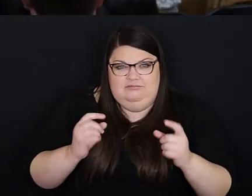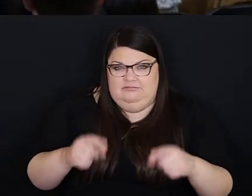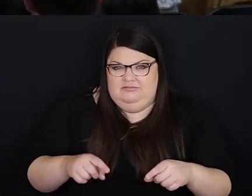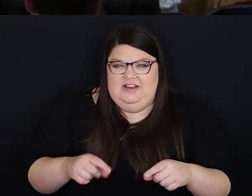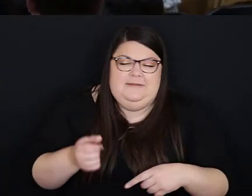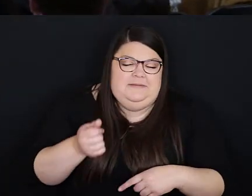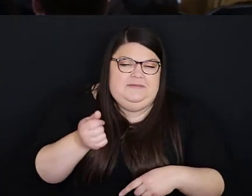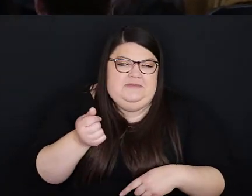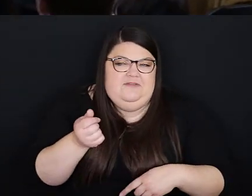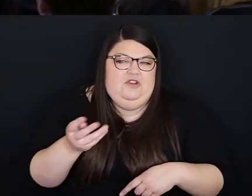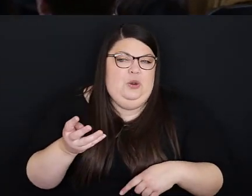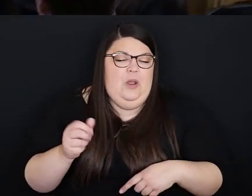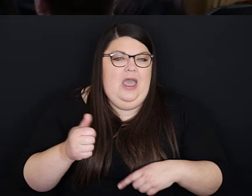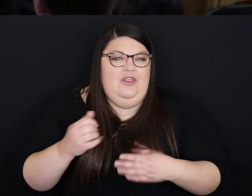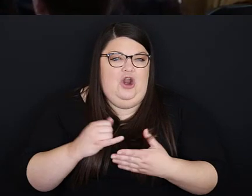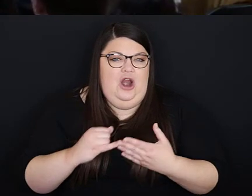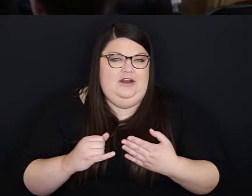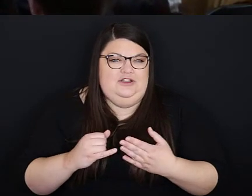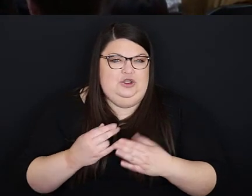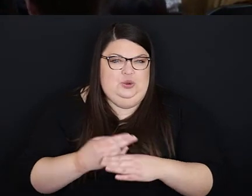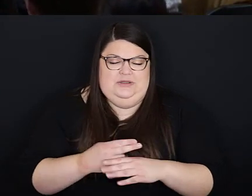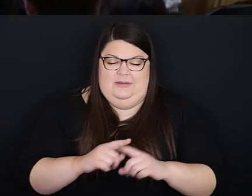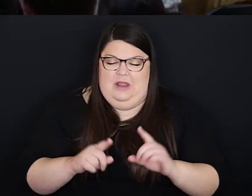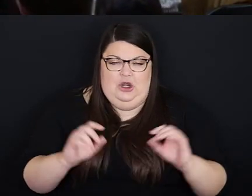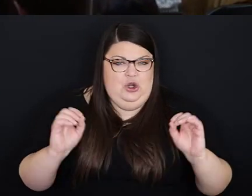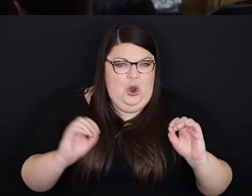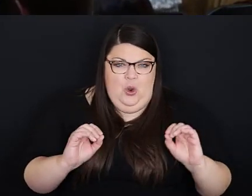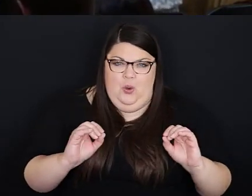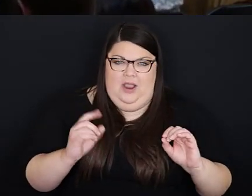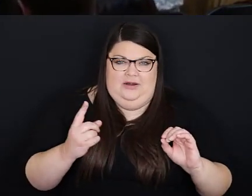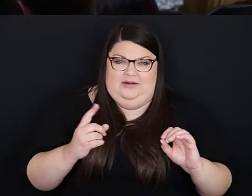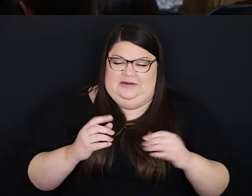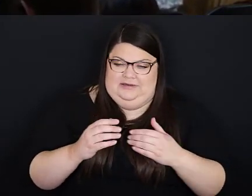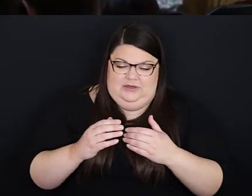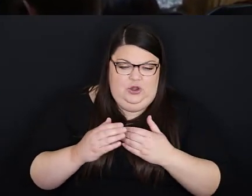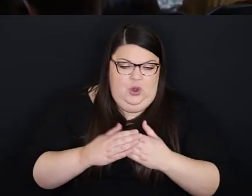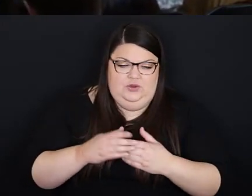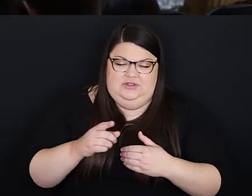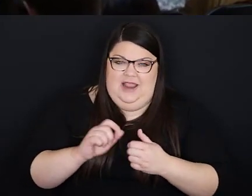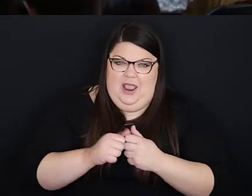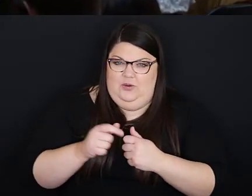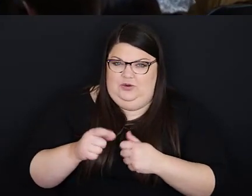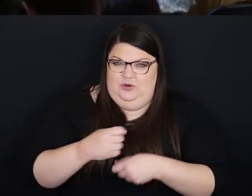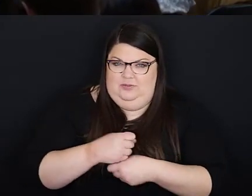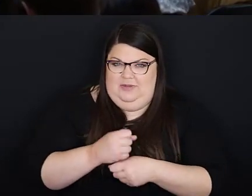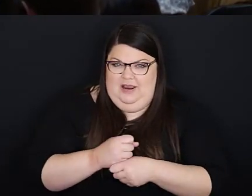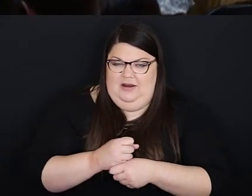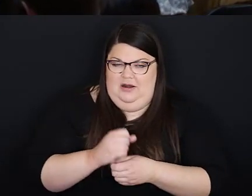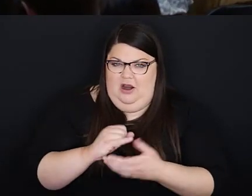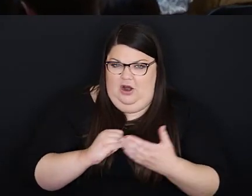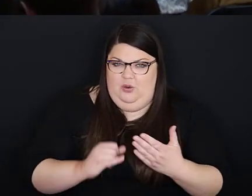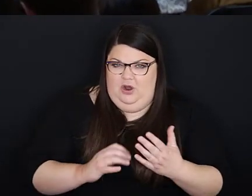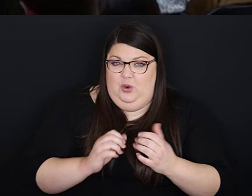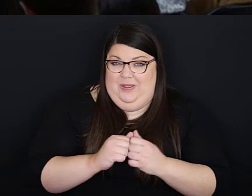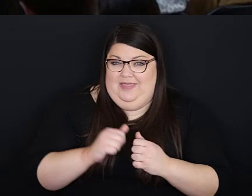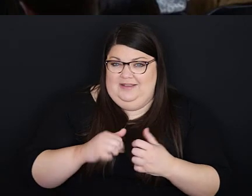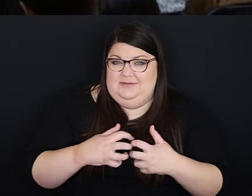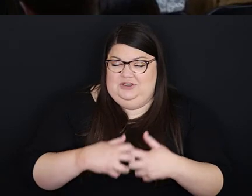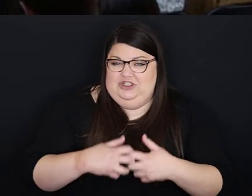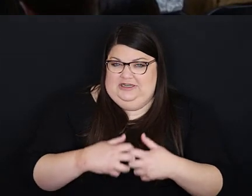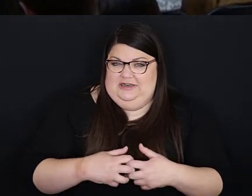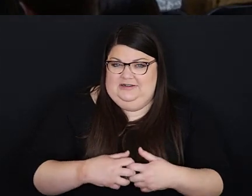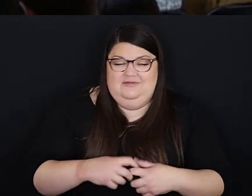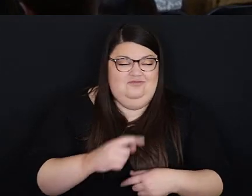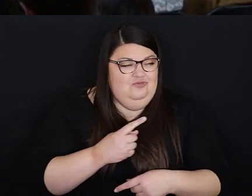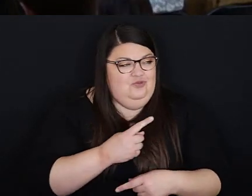there were a couple of other artists who were using it, but nowhere near the way that Barbara made artwork with this machine.